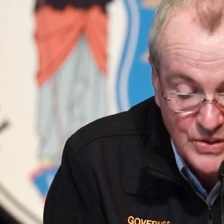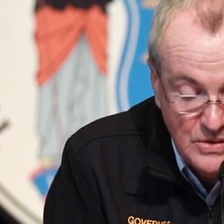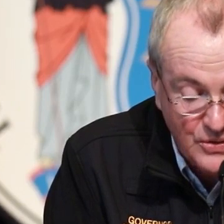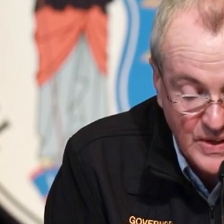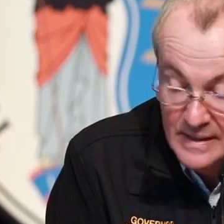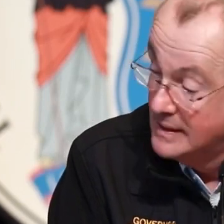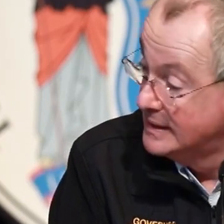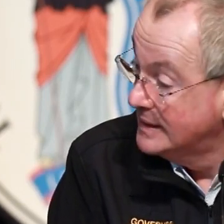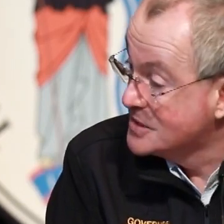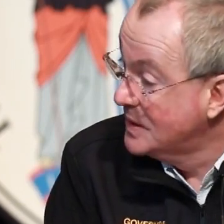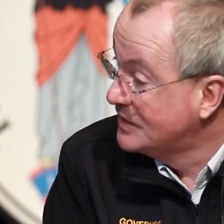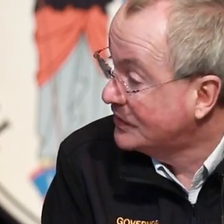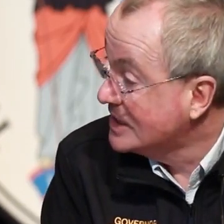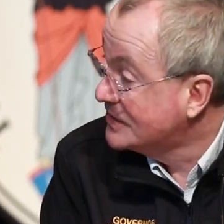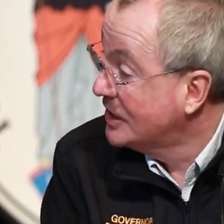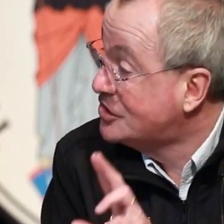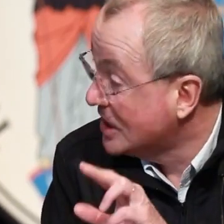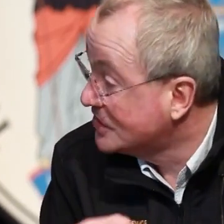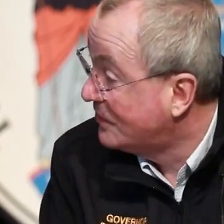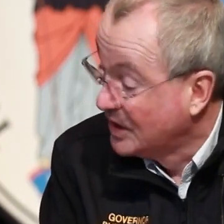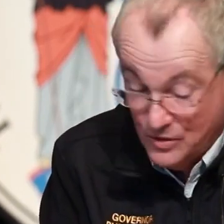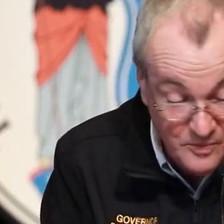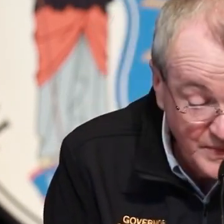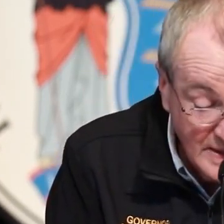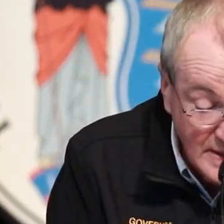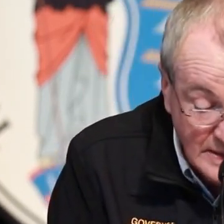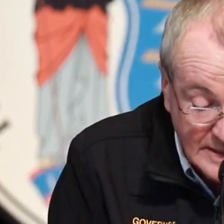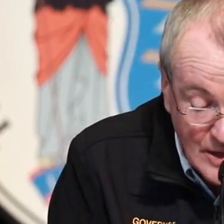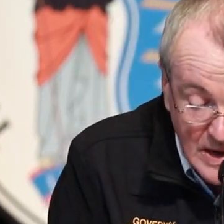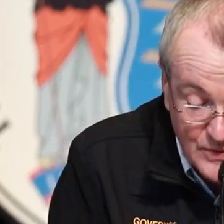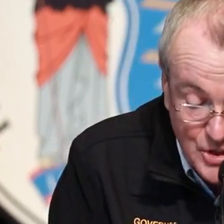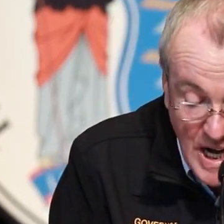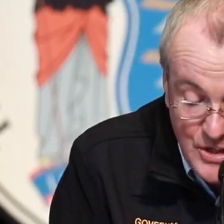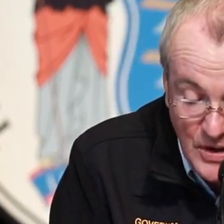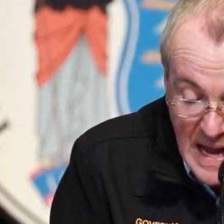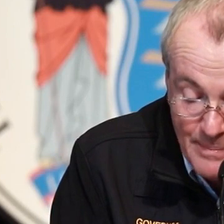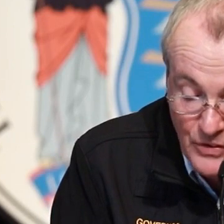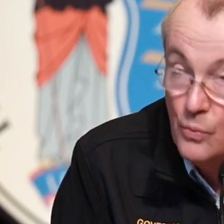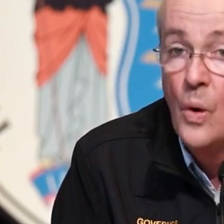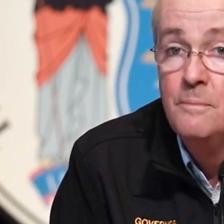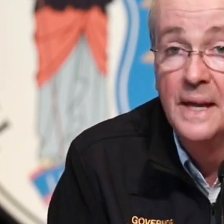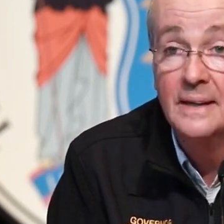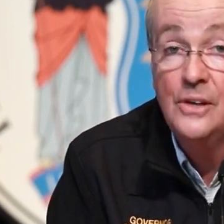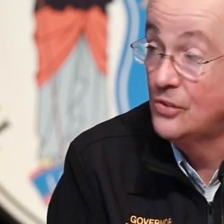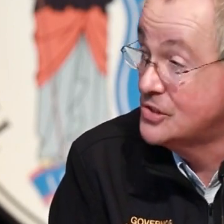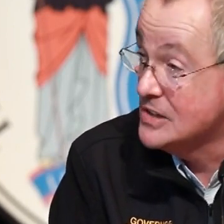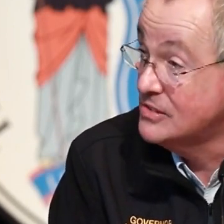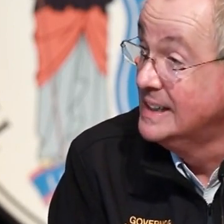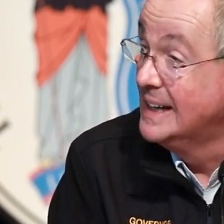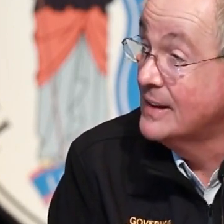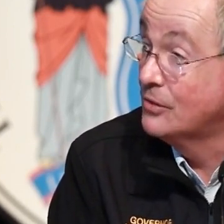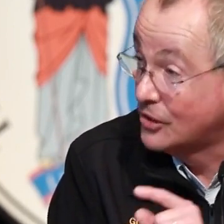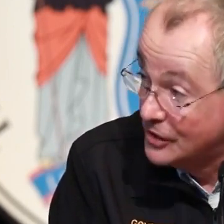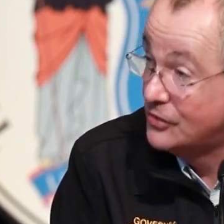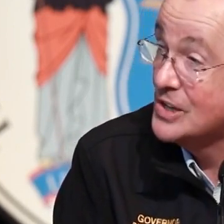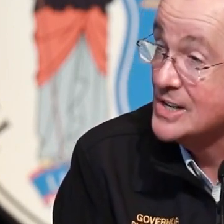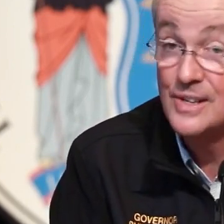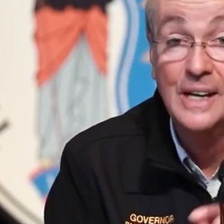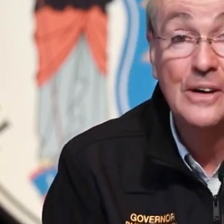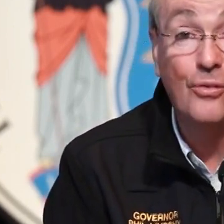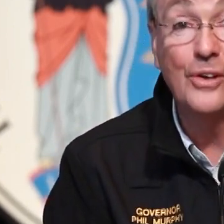who continue to think, as we've discussed, that it's just the flu and that they don't have to change their habits one bit. And he suggested, I think it was a